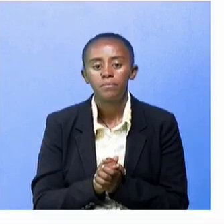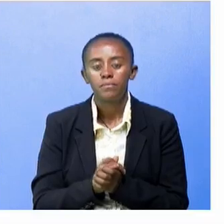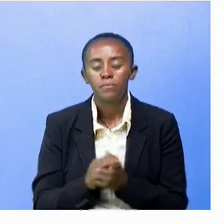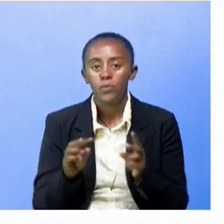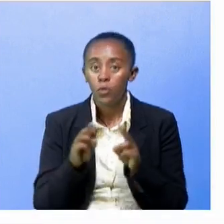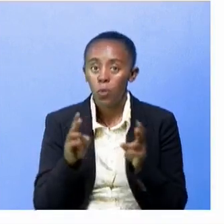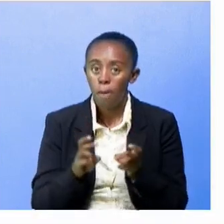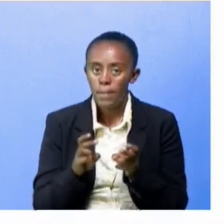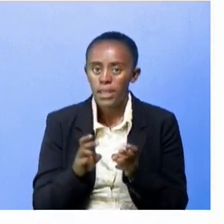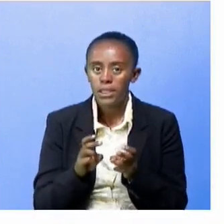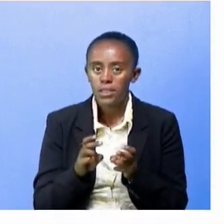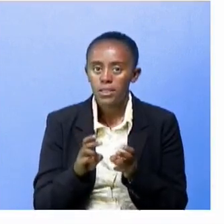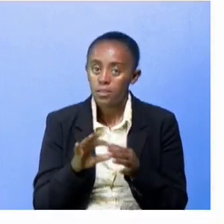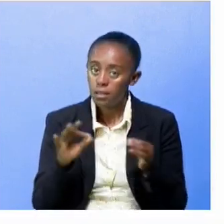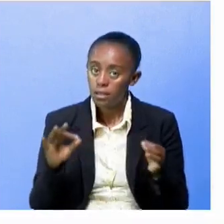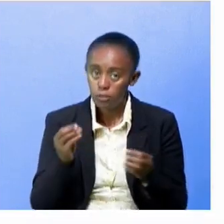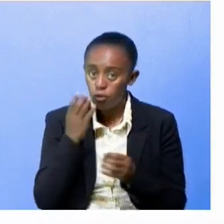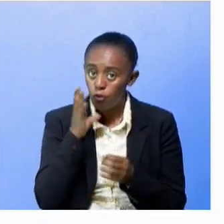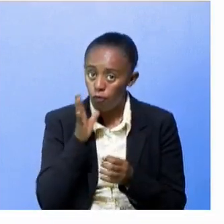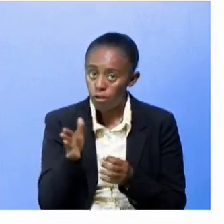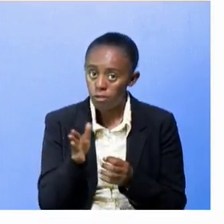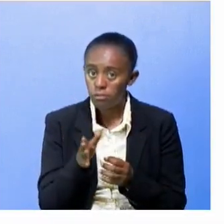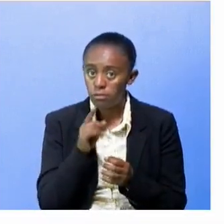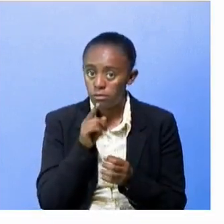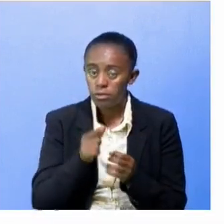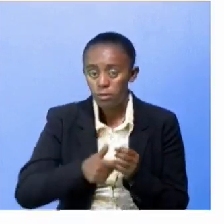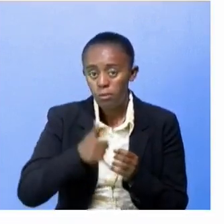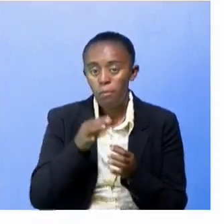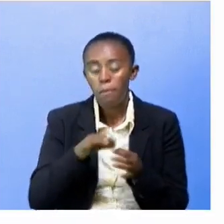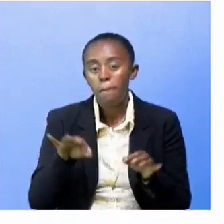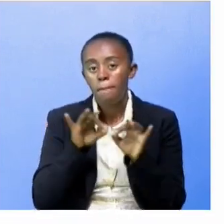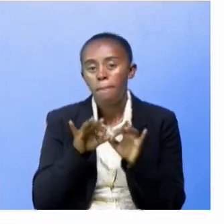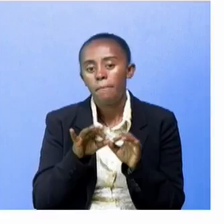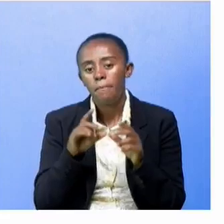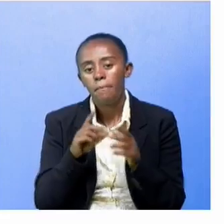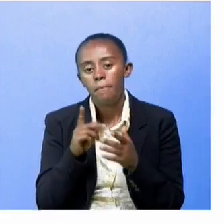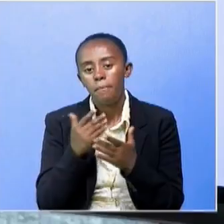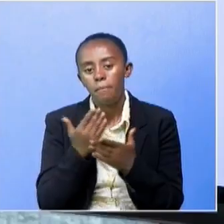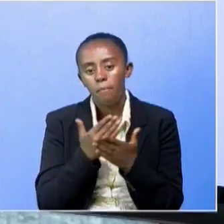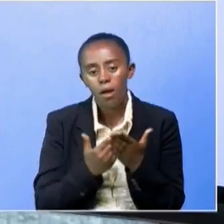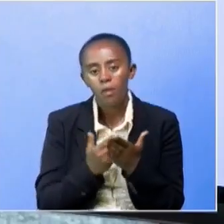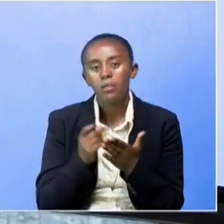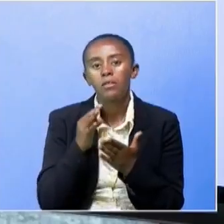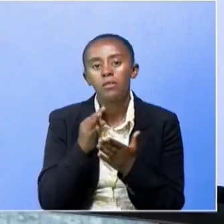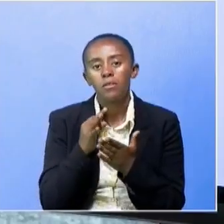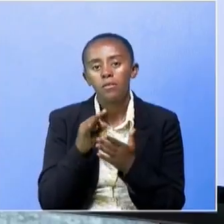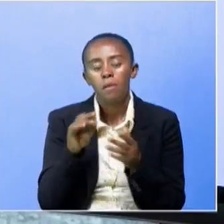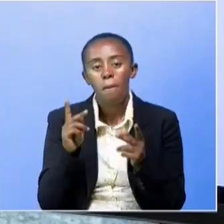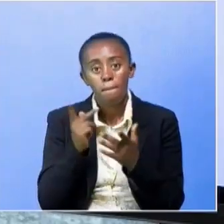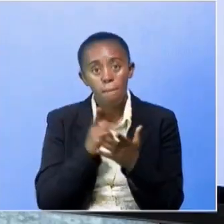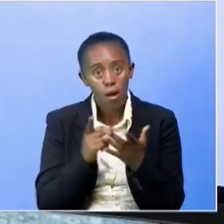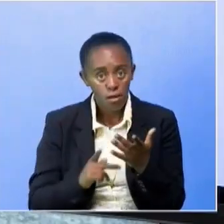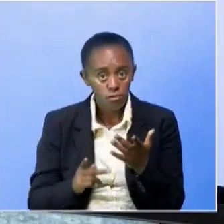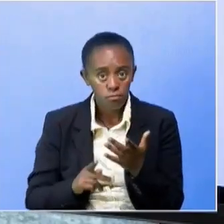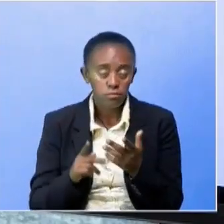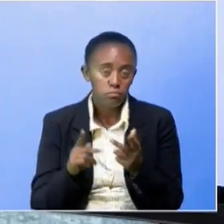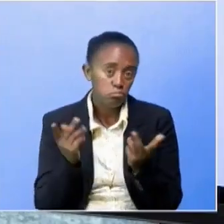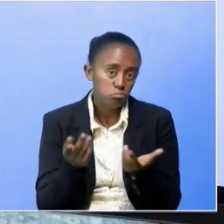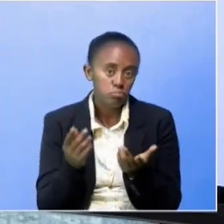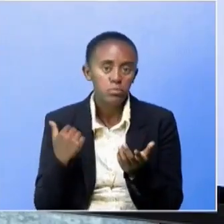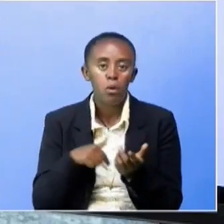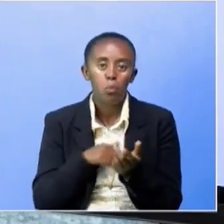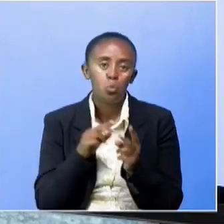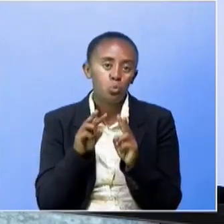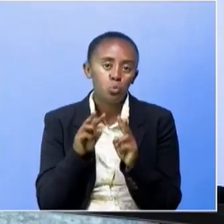sentence. Don't forget, this is the most important part of a paragraph. We should have our